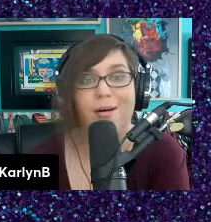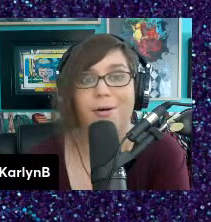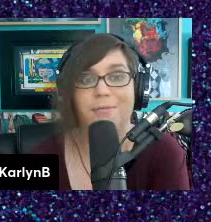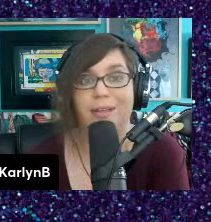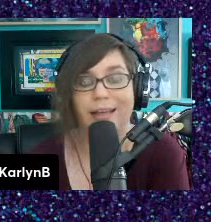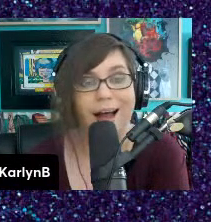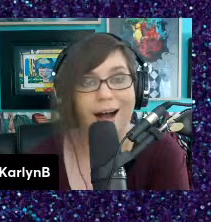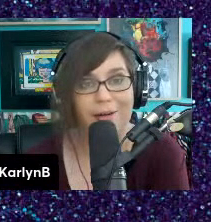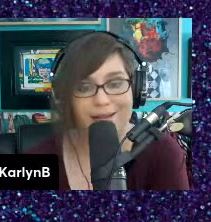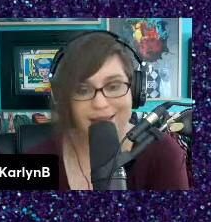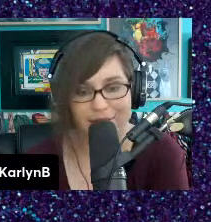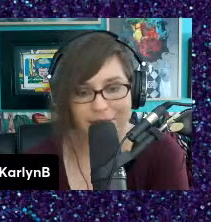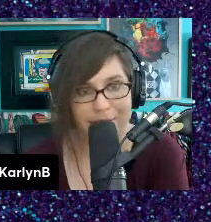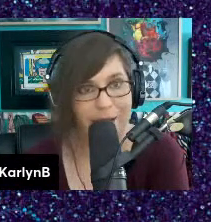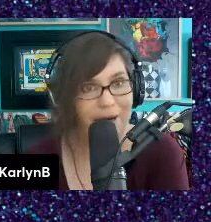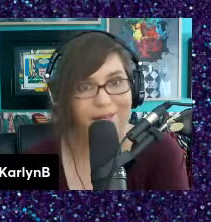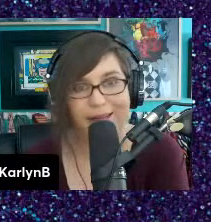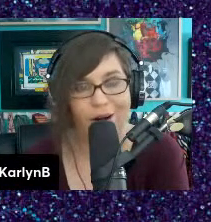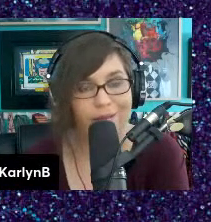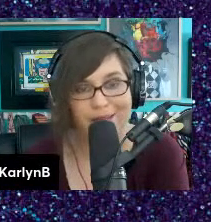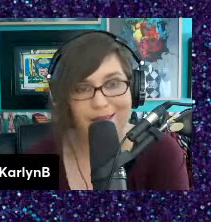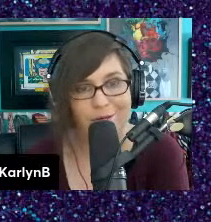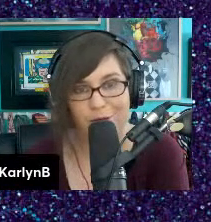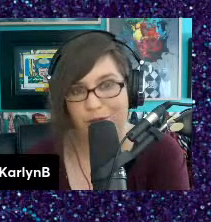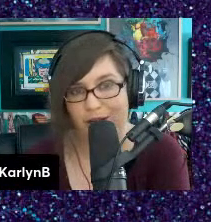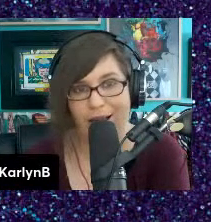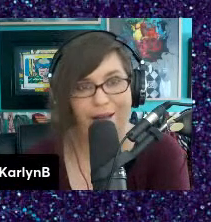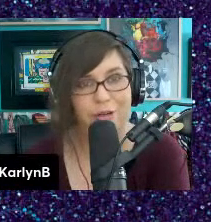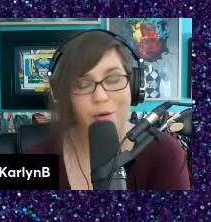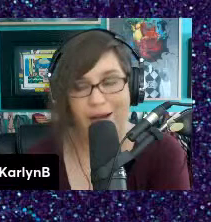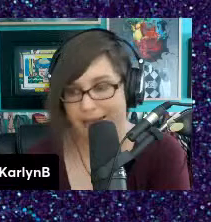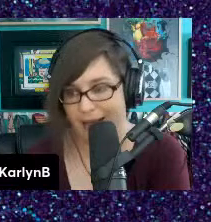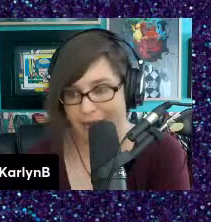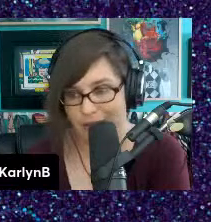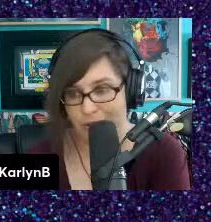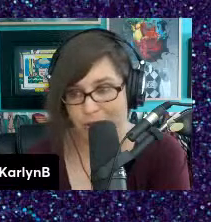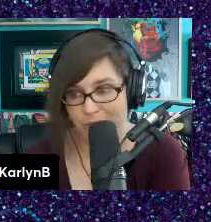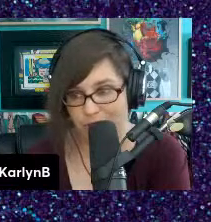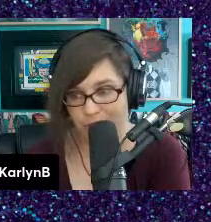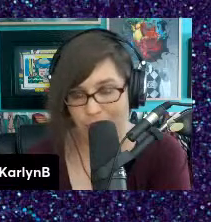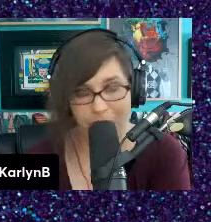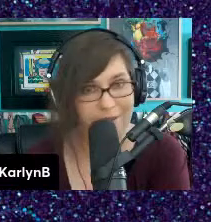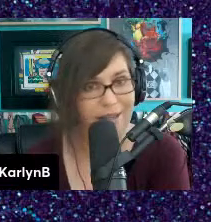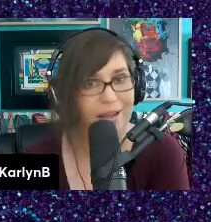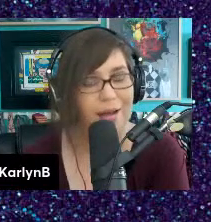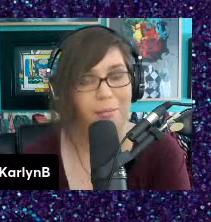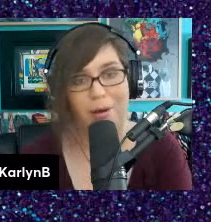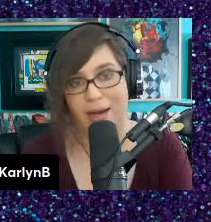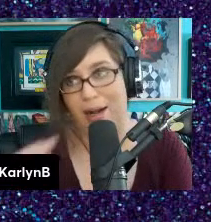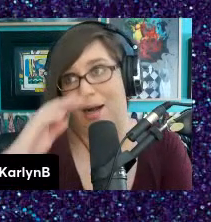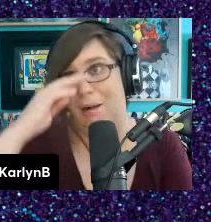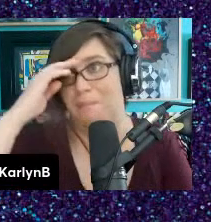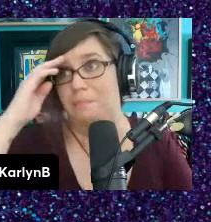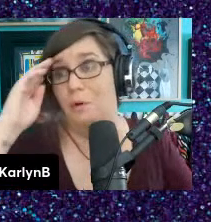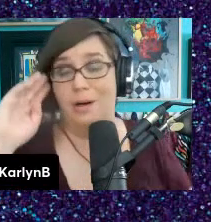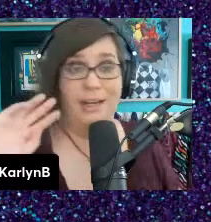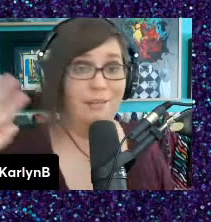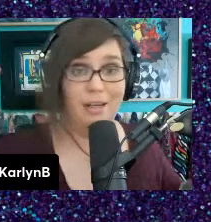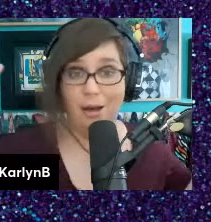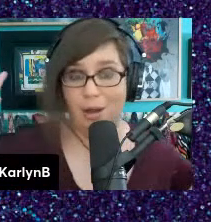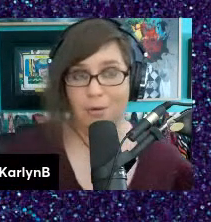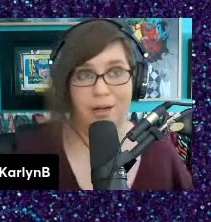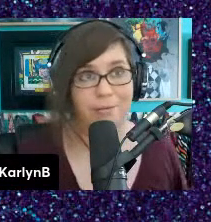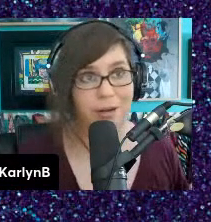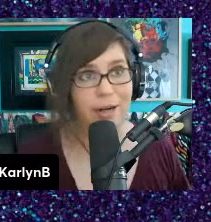started, hopefully, around 7:30. Apparently on this YouTube channel, I have no idea how these YouTube stream works. But we're going to